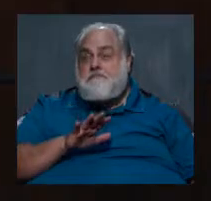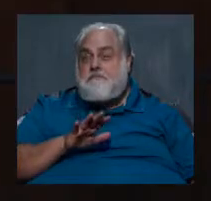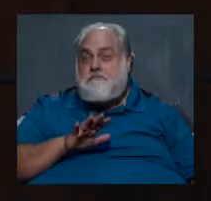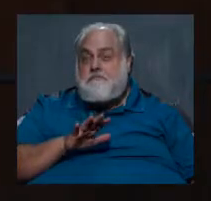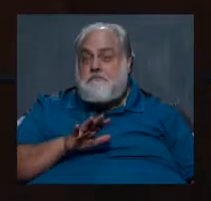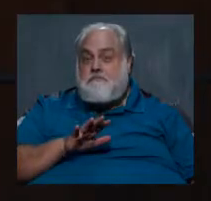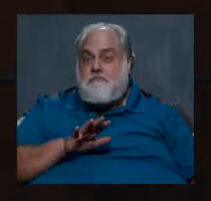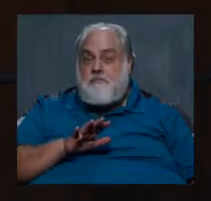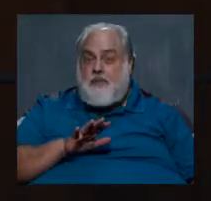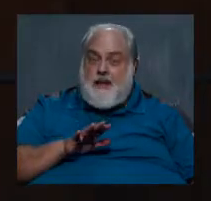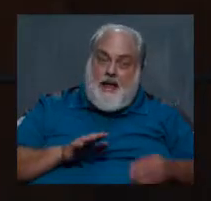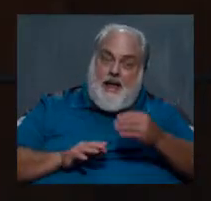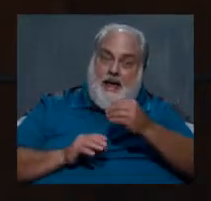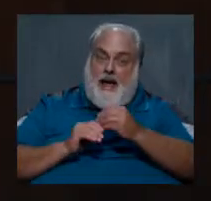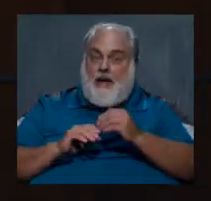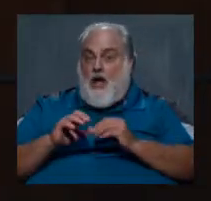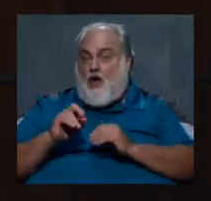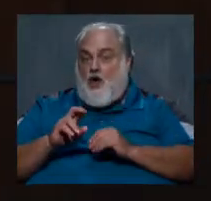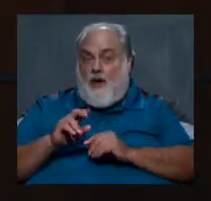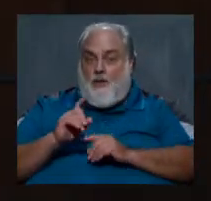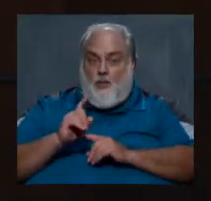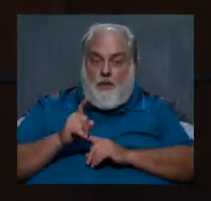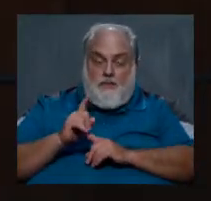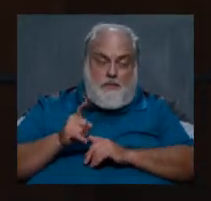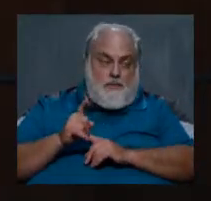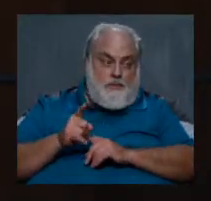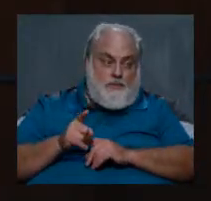every 2 minutes there for 30 cars in the morning. Okay.